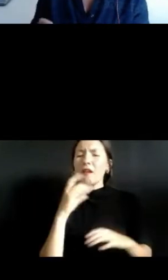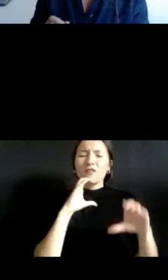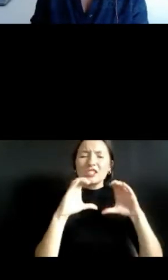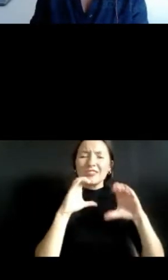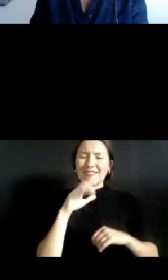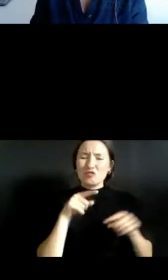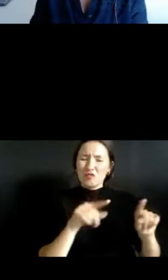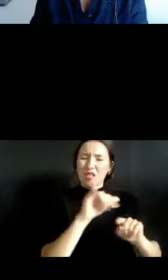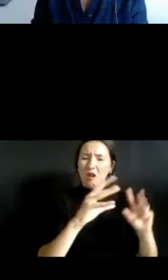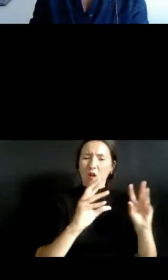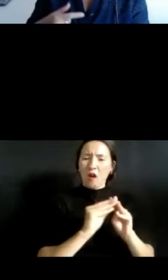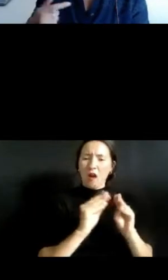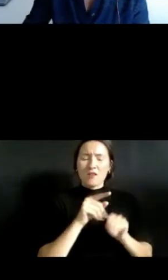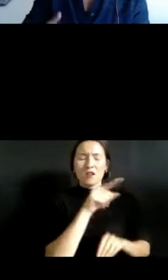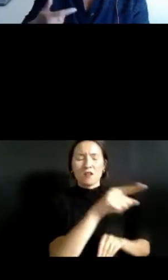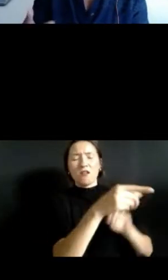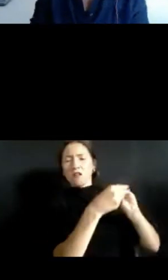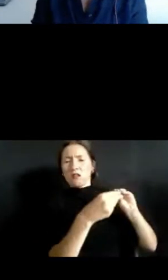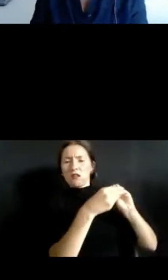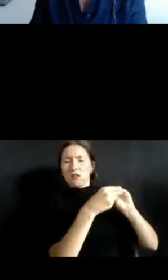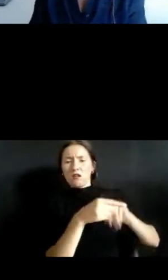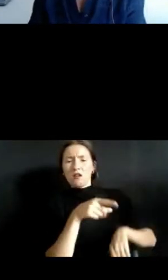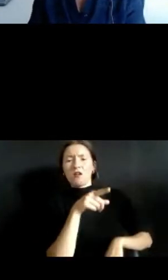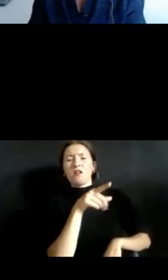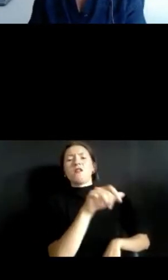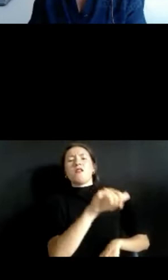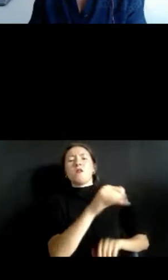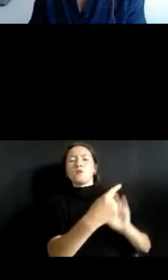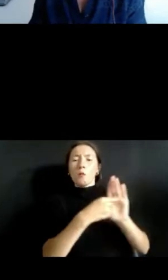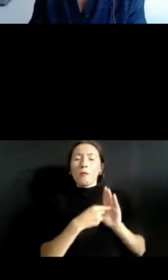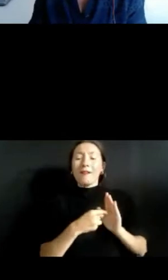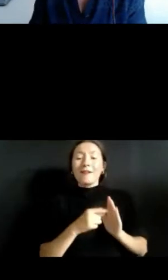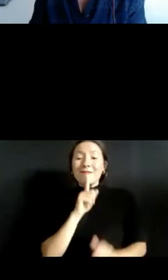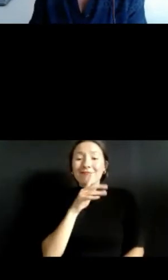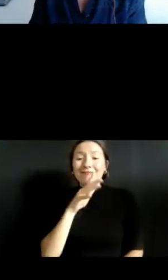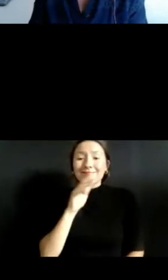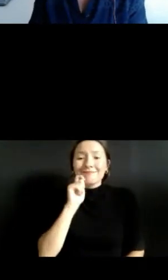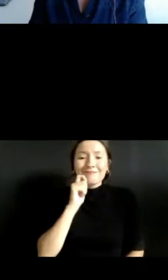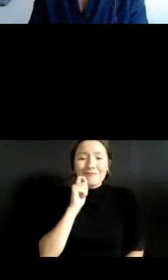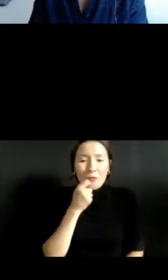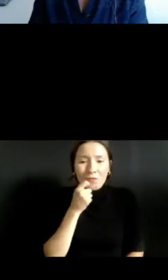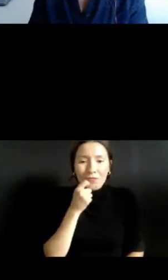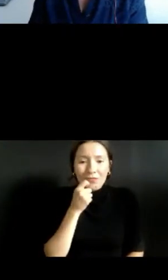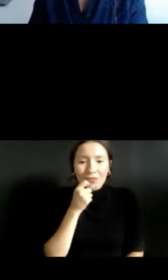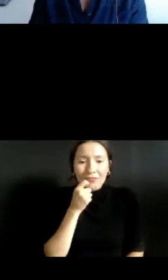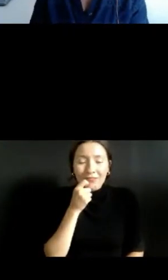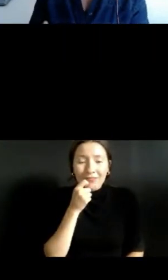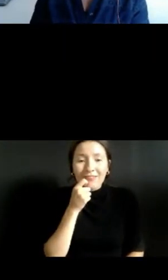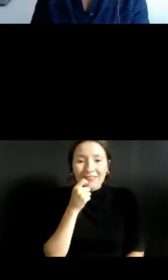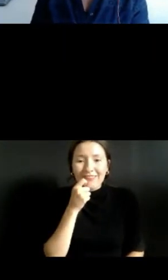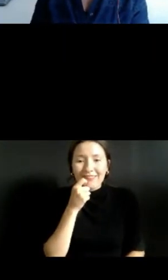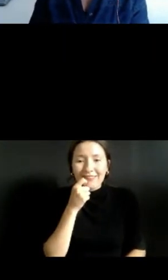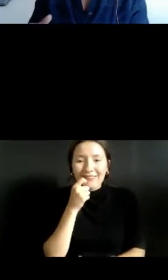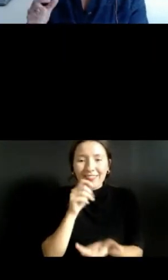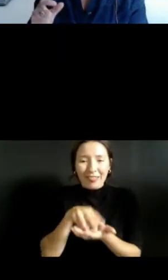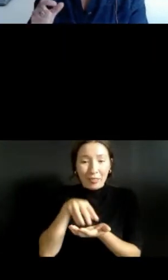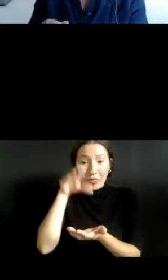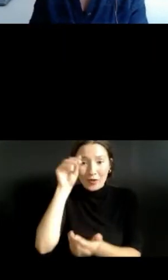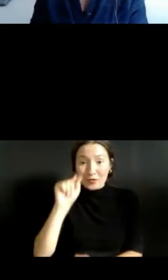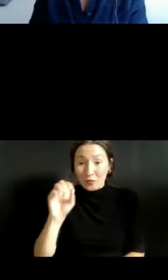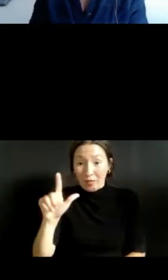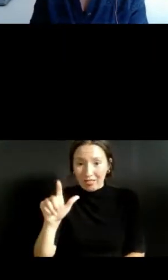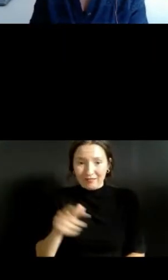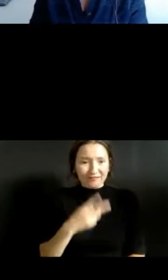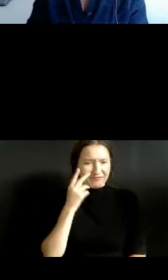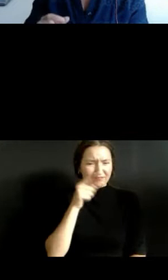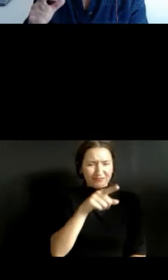visual way of demonstrating the result of this approach. So this first image of a standard Rubik's Cube, it has